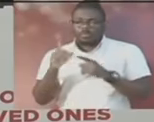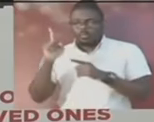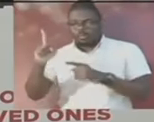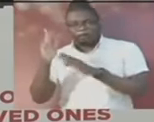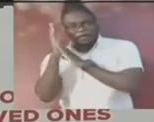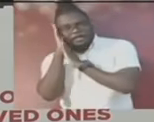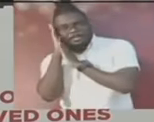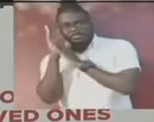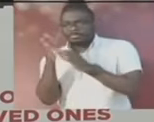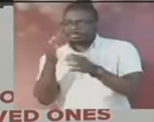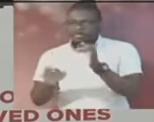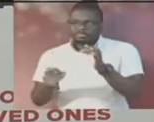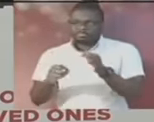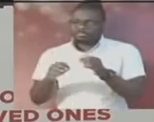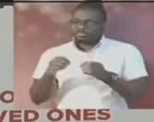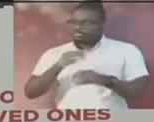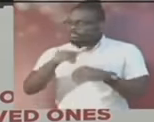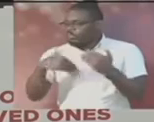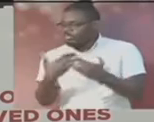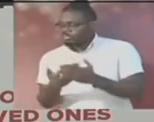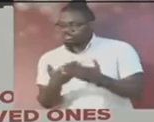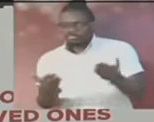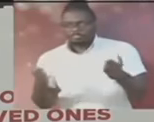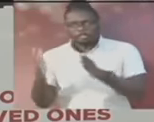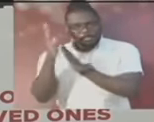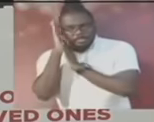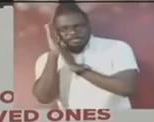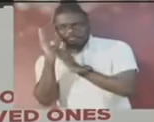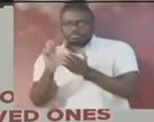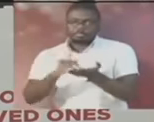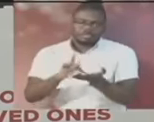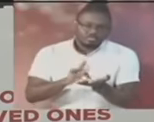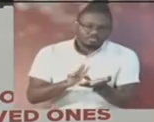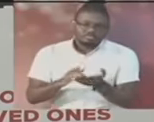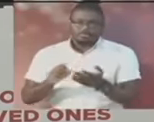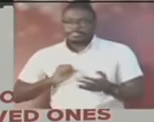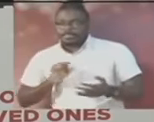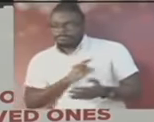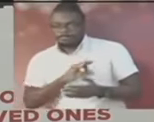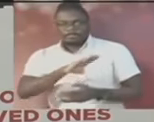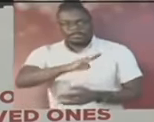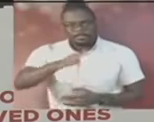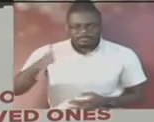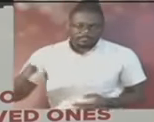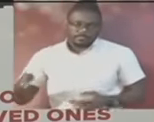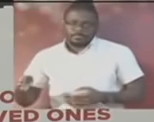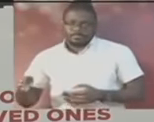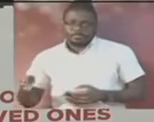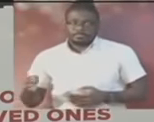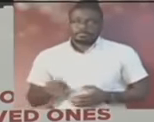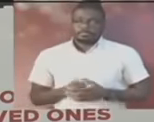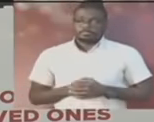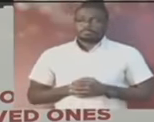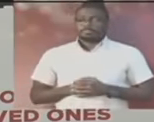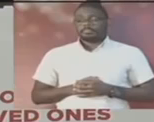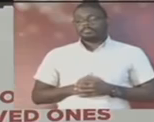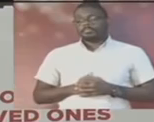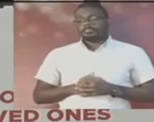Health, over the last few days, and specifically effective the 1st of May, we activated an